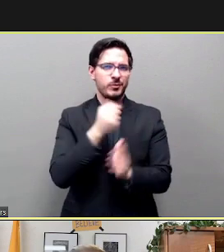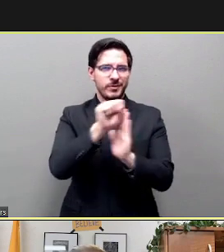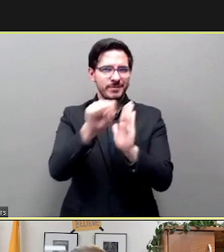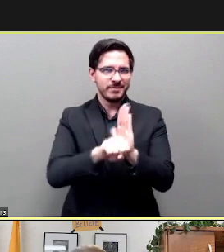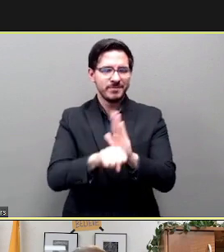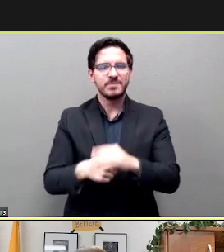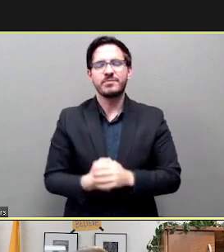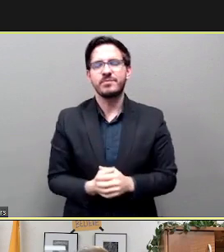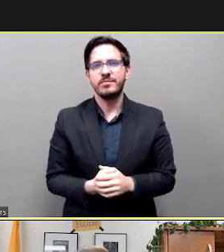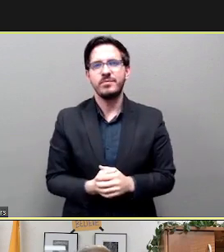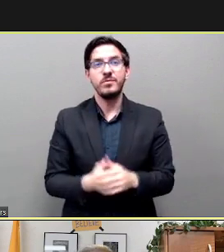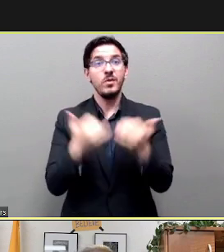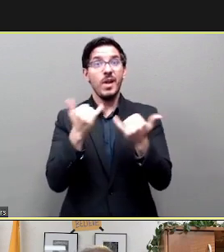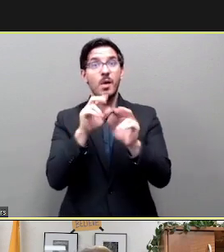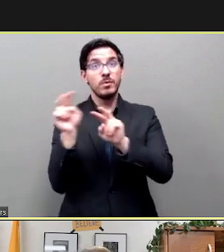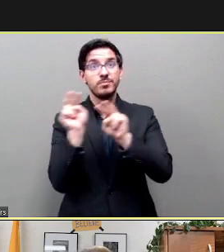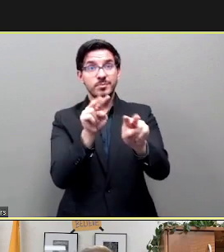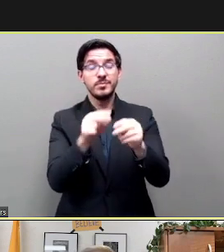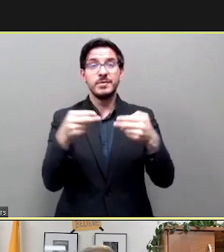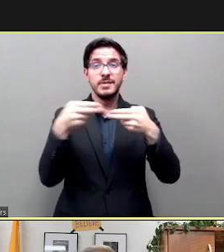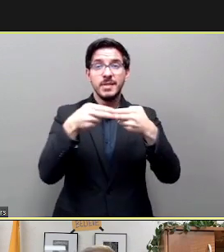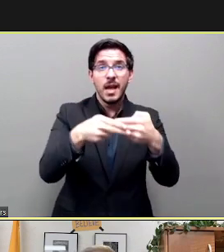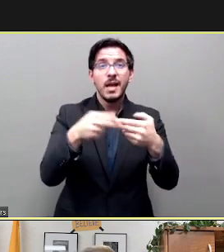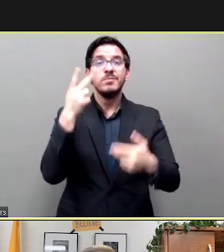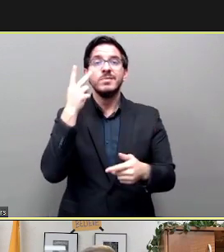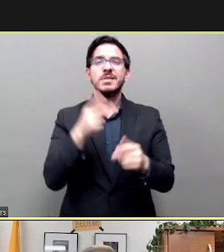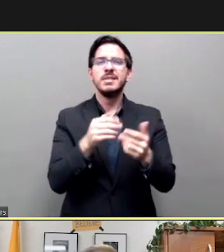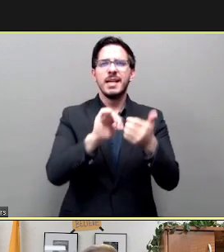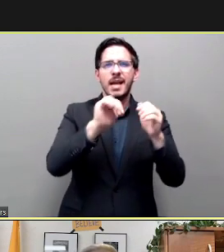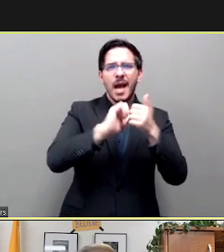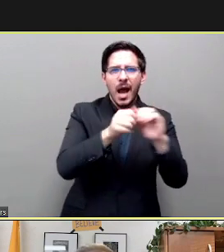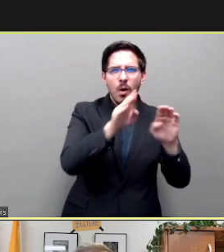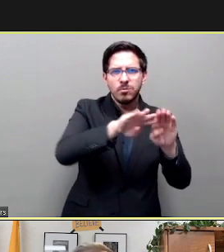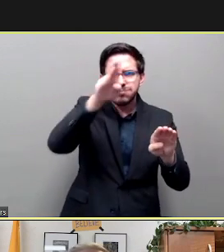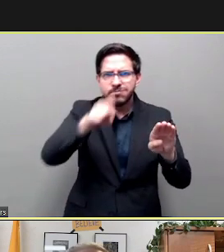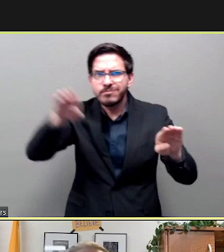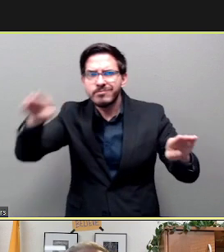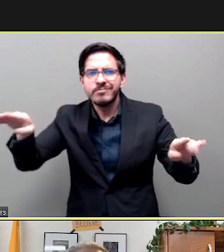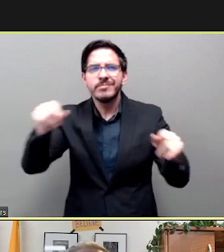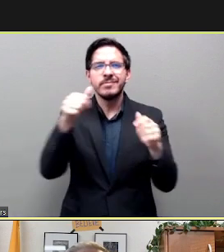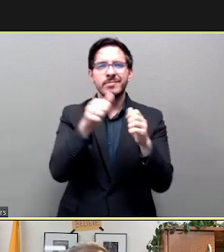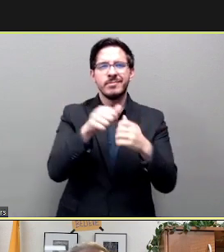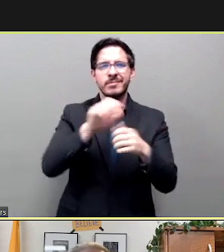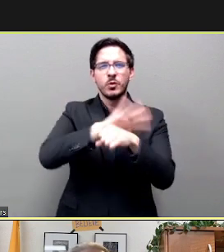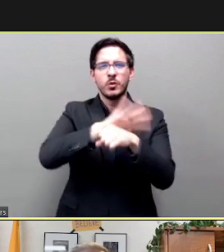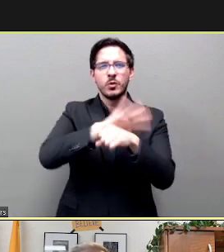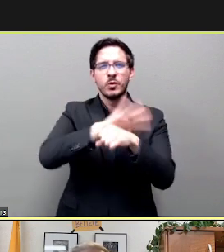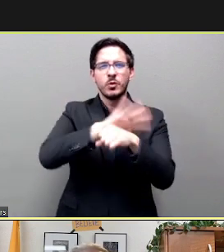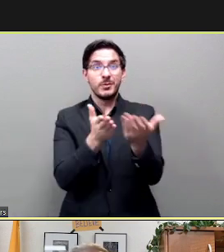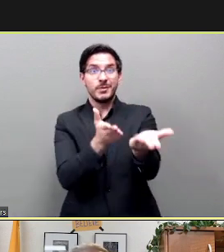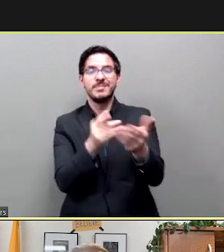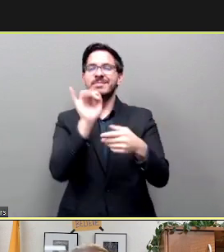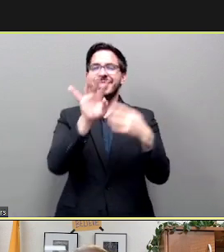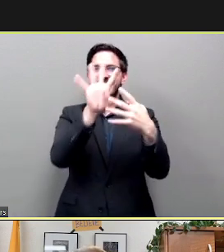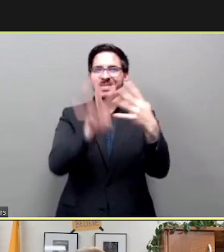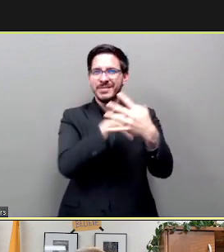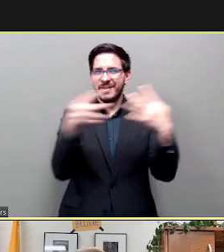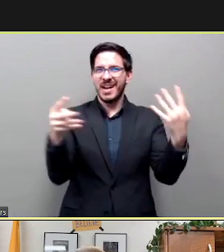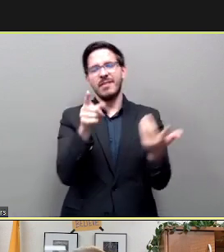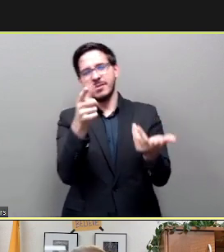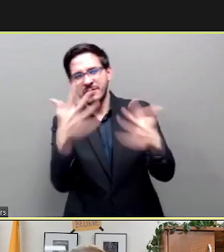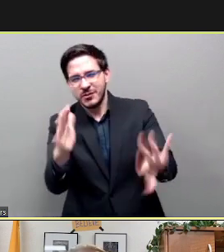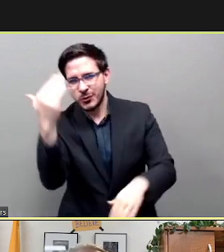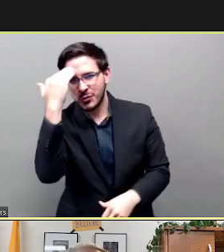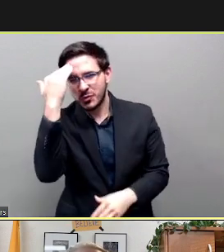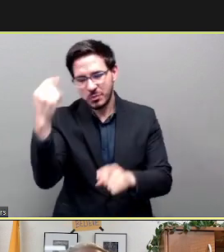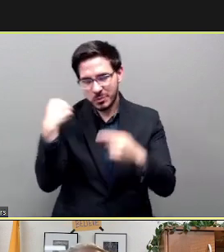COVID trends first. And this is that very familiar graph that we just keep adding to and